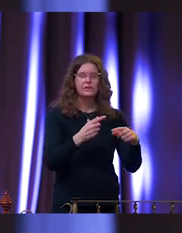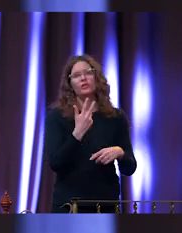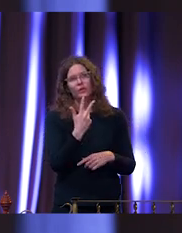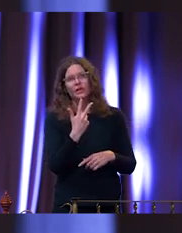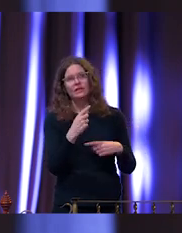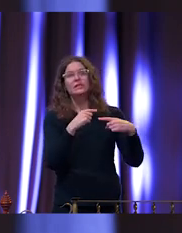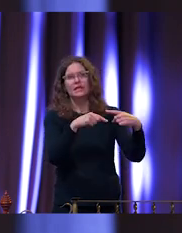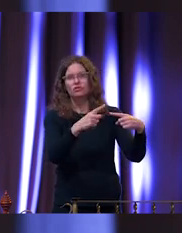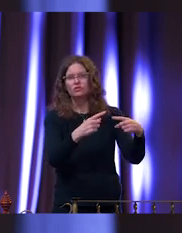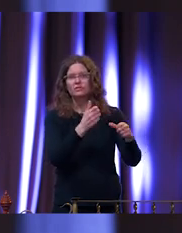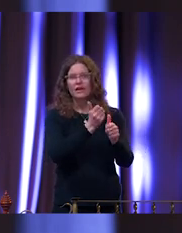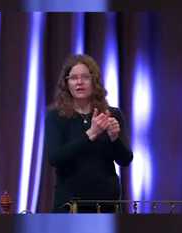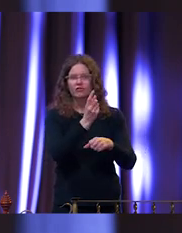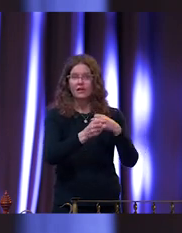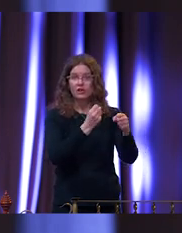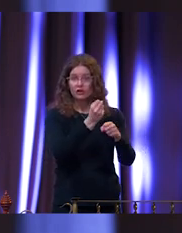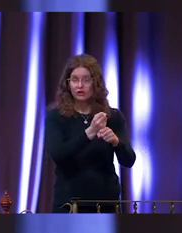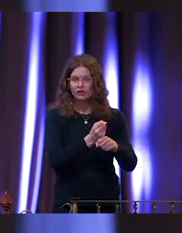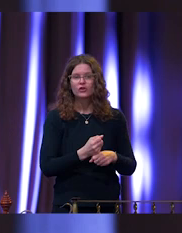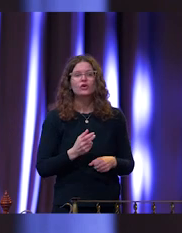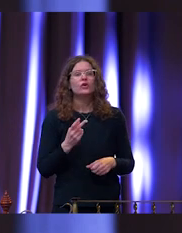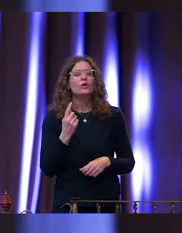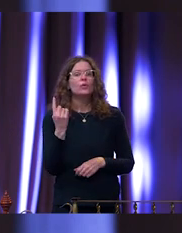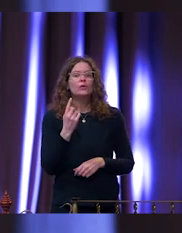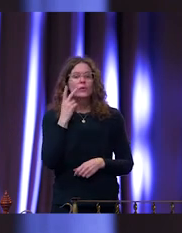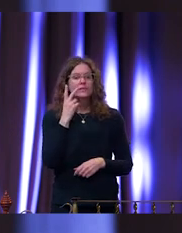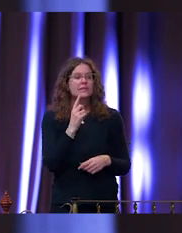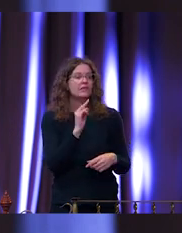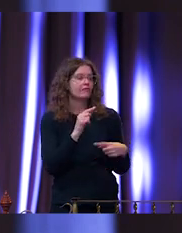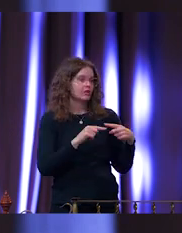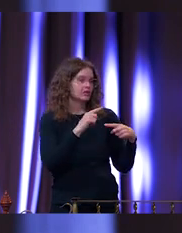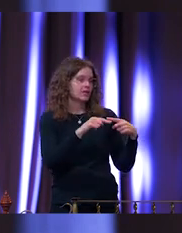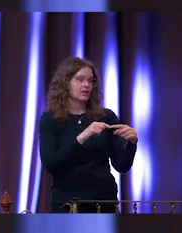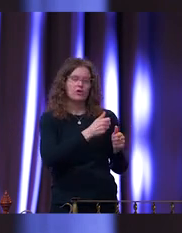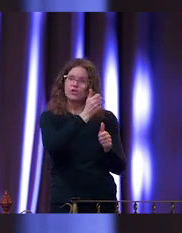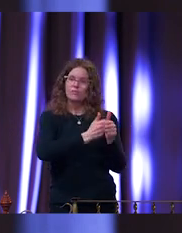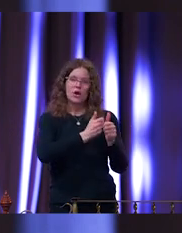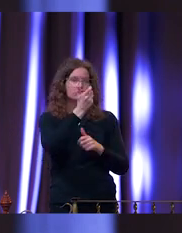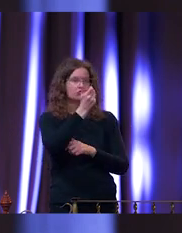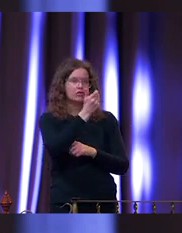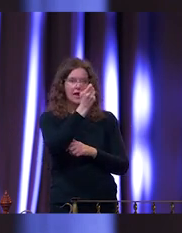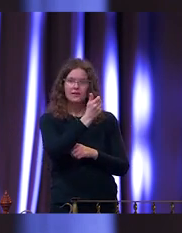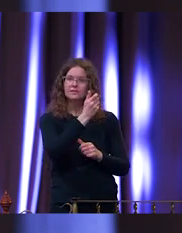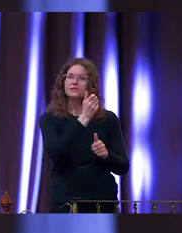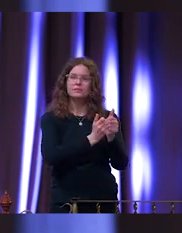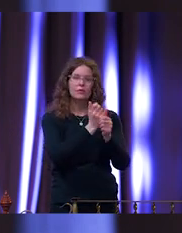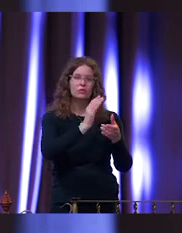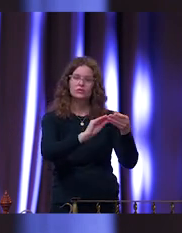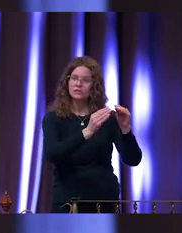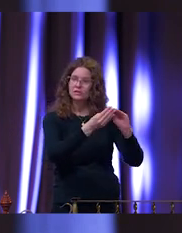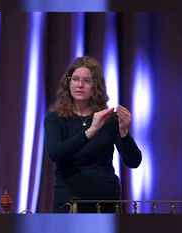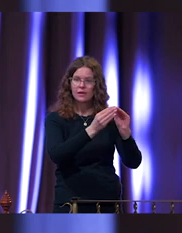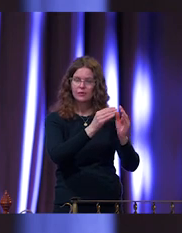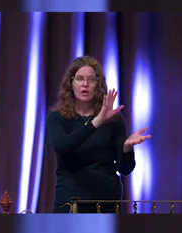the three cycles per year, we always see the first cycle has the most grants, has the most number of